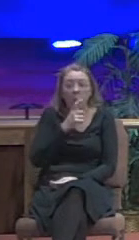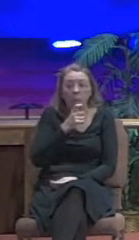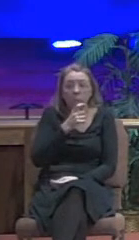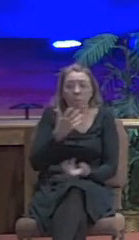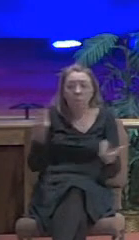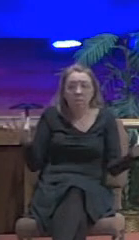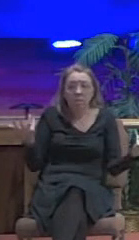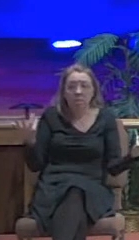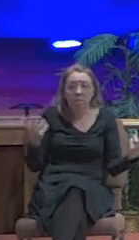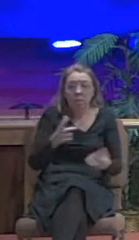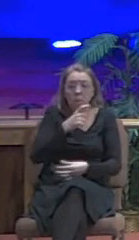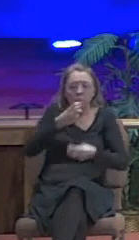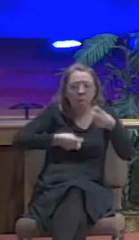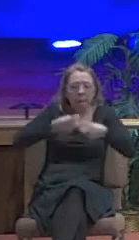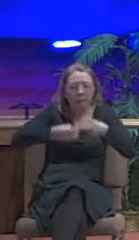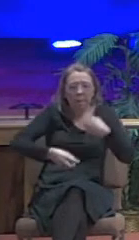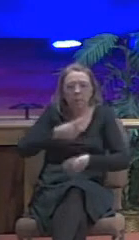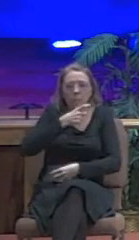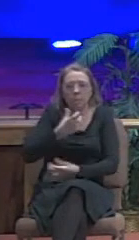it?